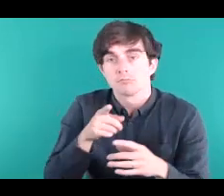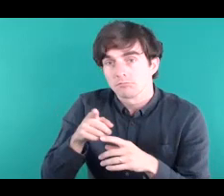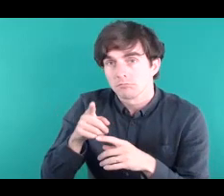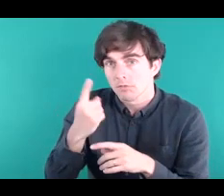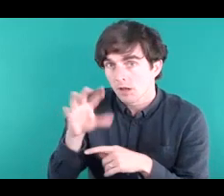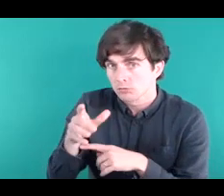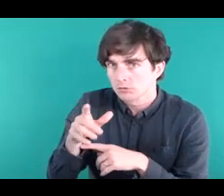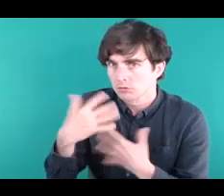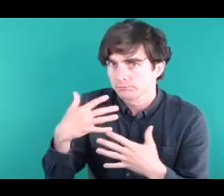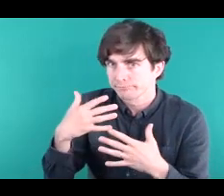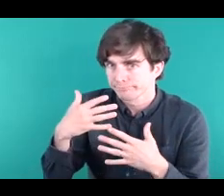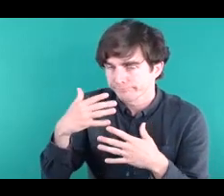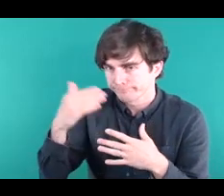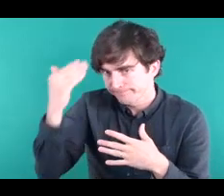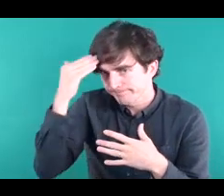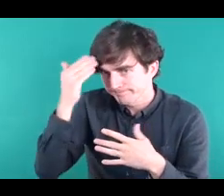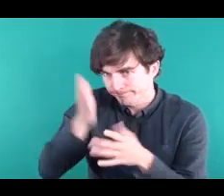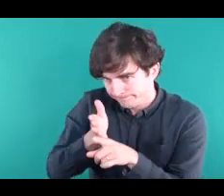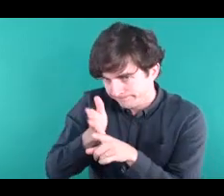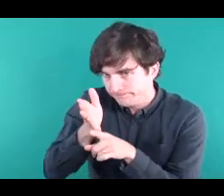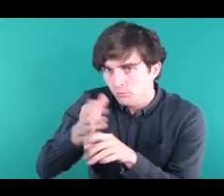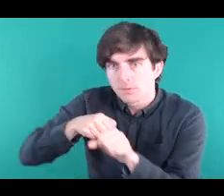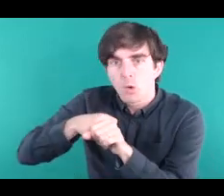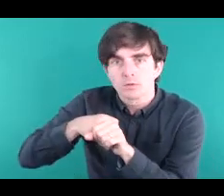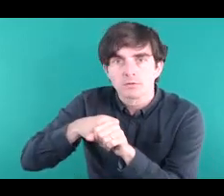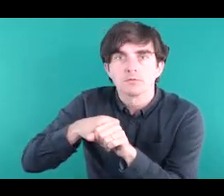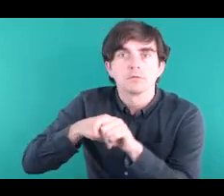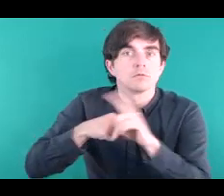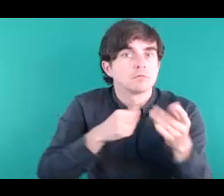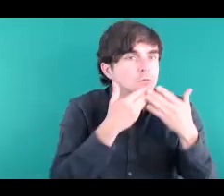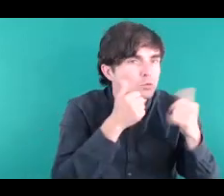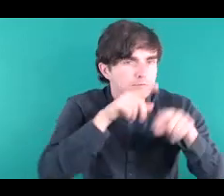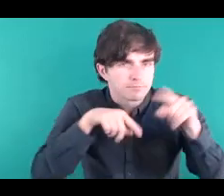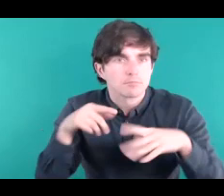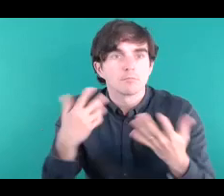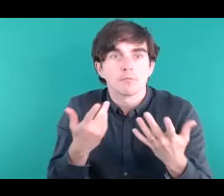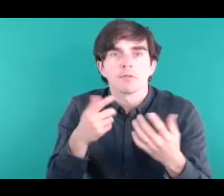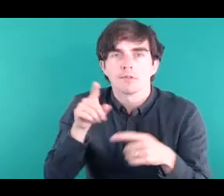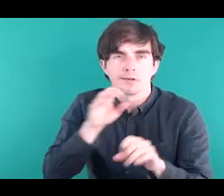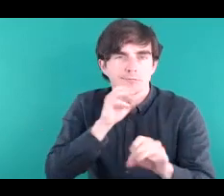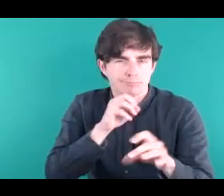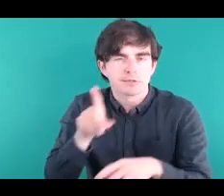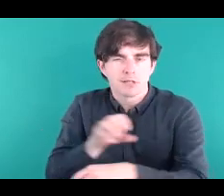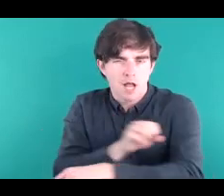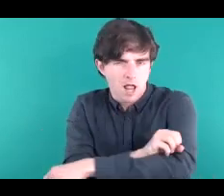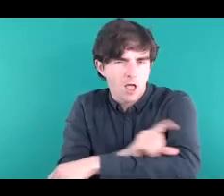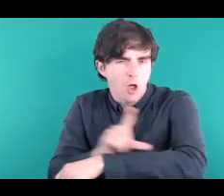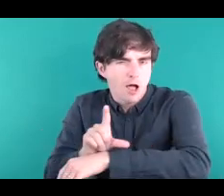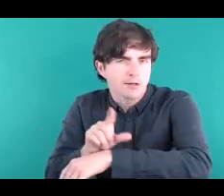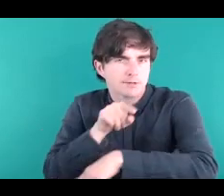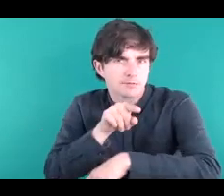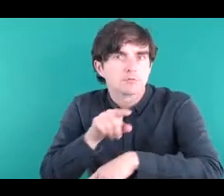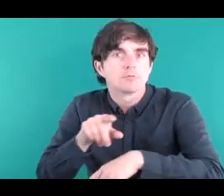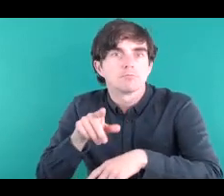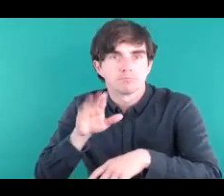identification and selection process, which they had hoped would be more inclusive, but actually, because of the